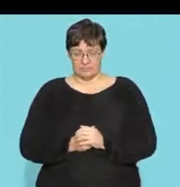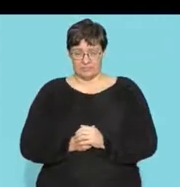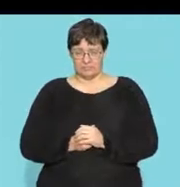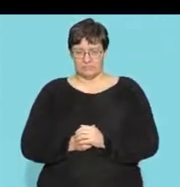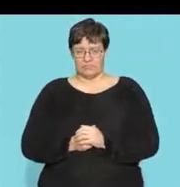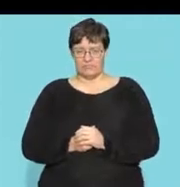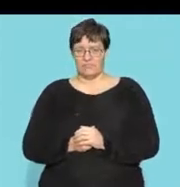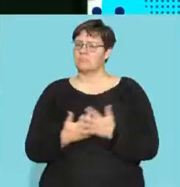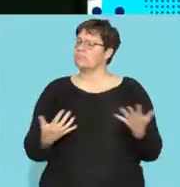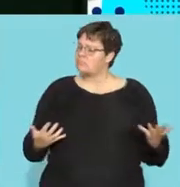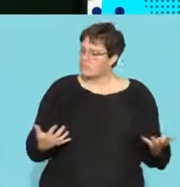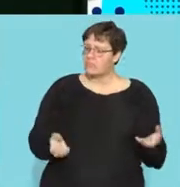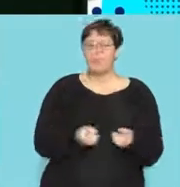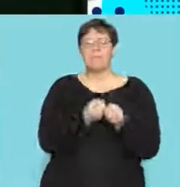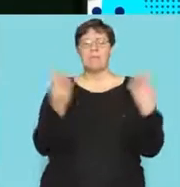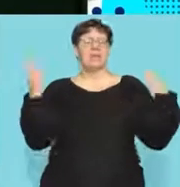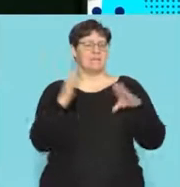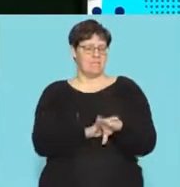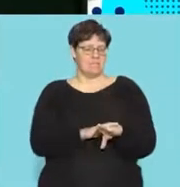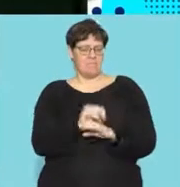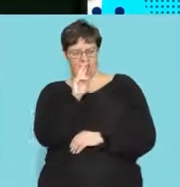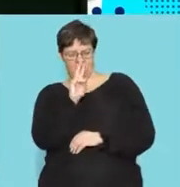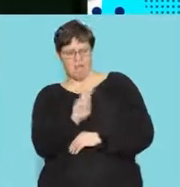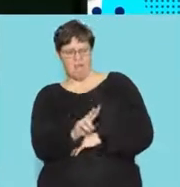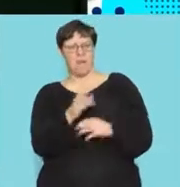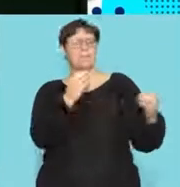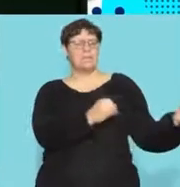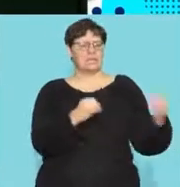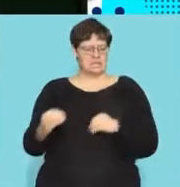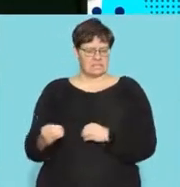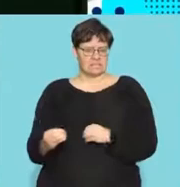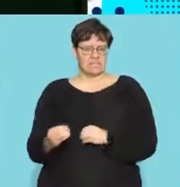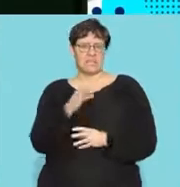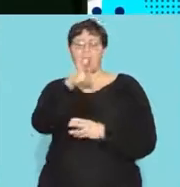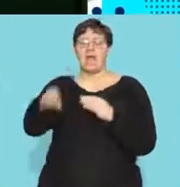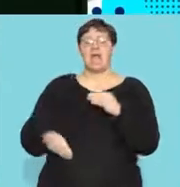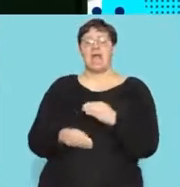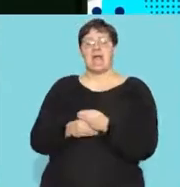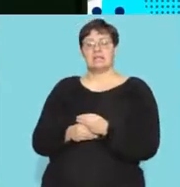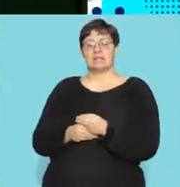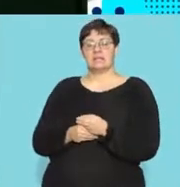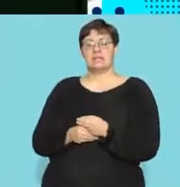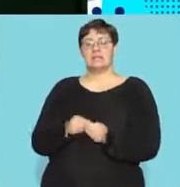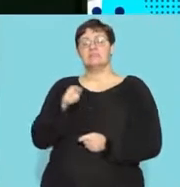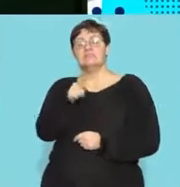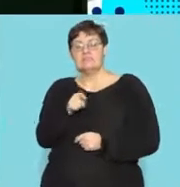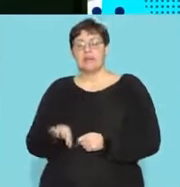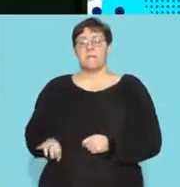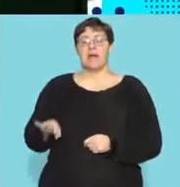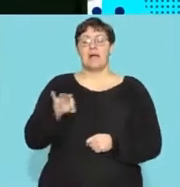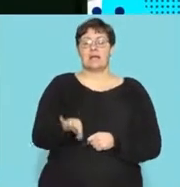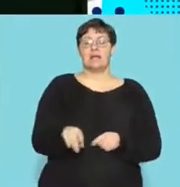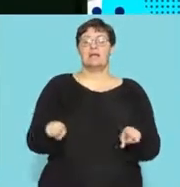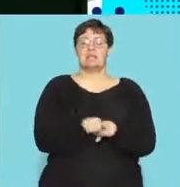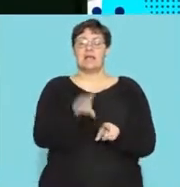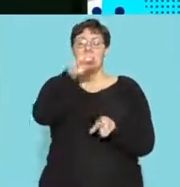very often you find some businesses including the employer's contribution as part of